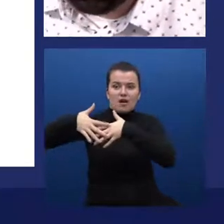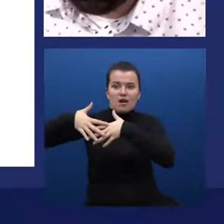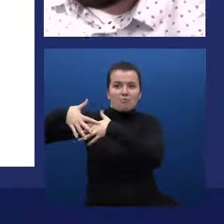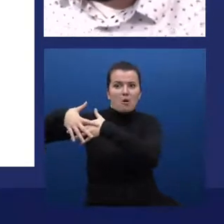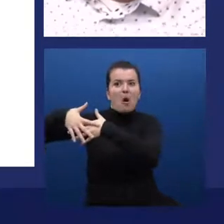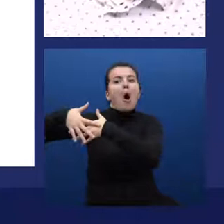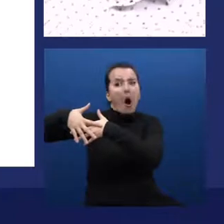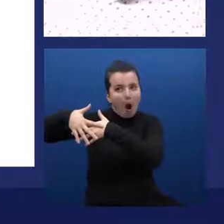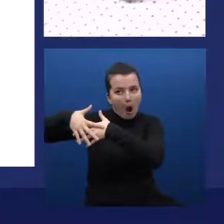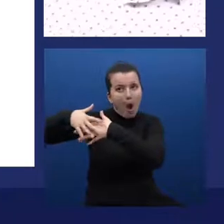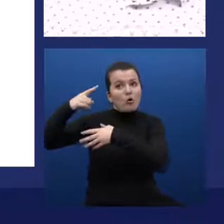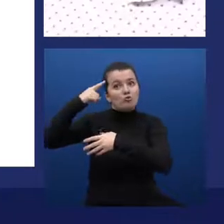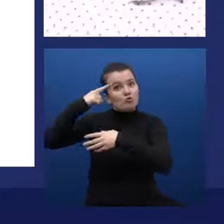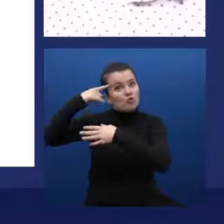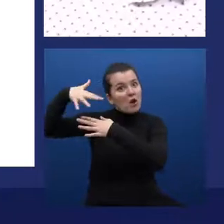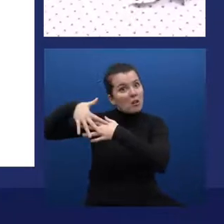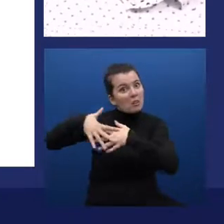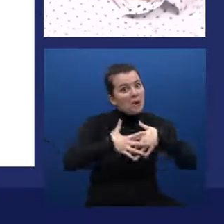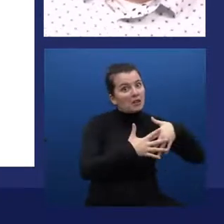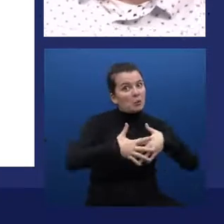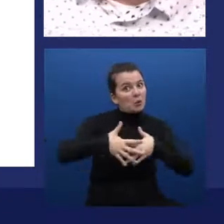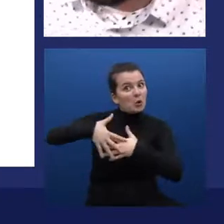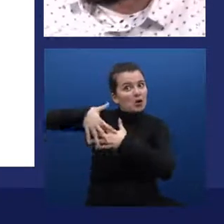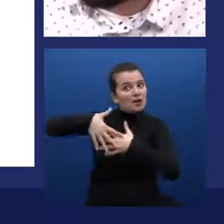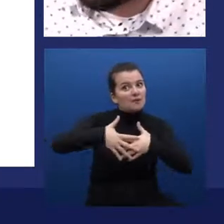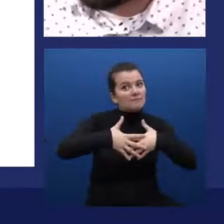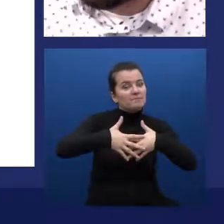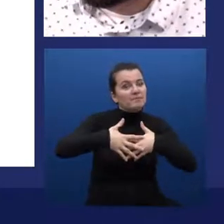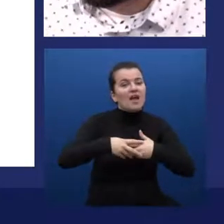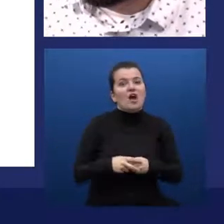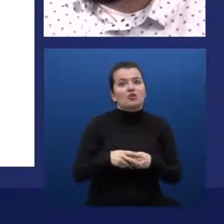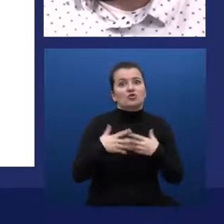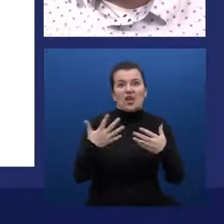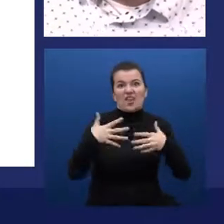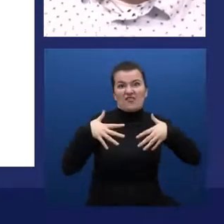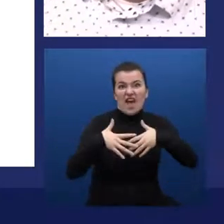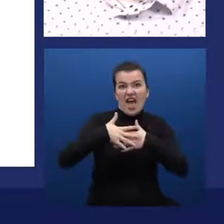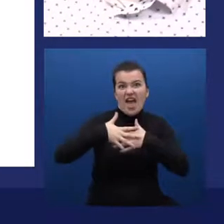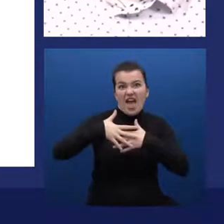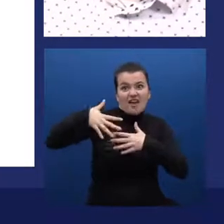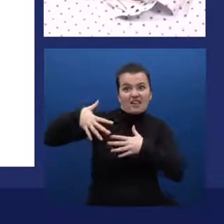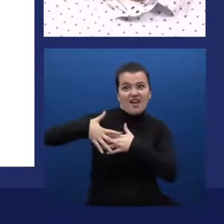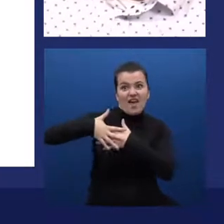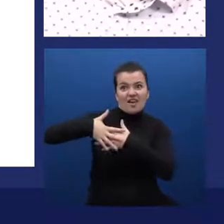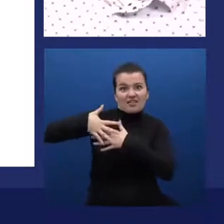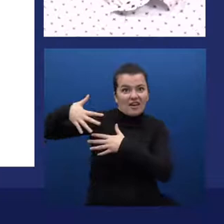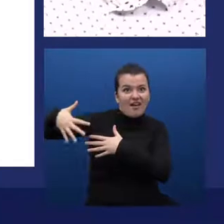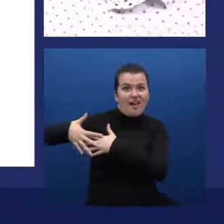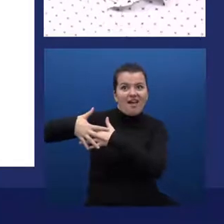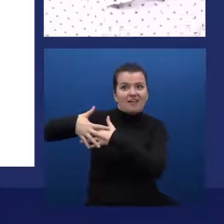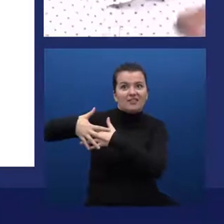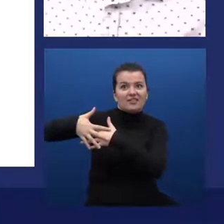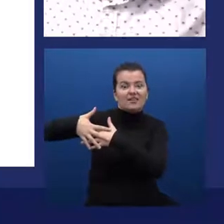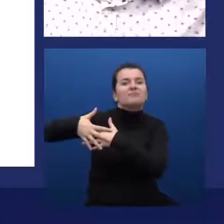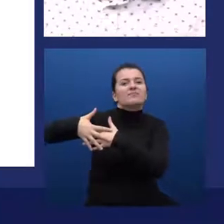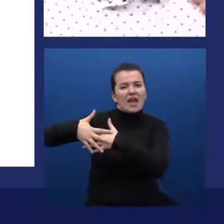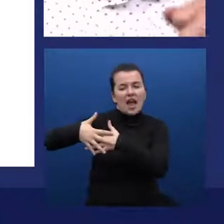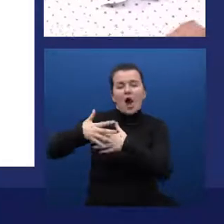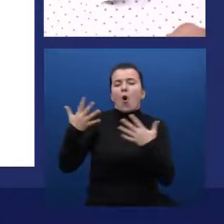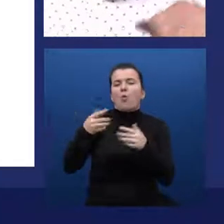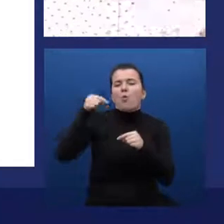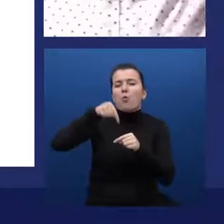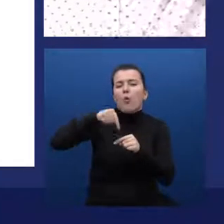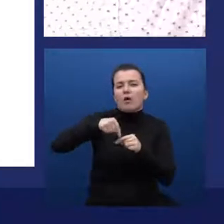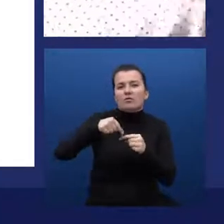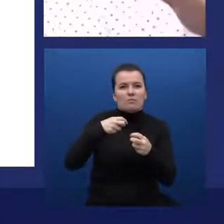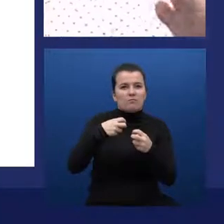coolness territory. Well, it turns out that if you were to just stack them and then do these matrix multiplications, the problem with linear